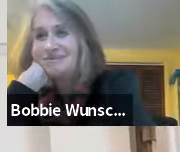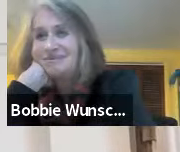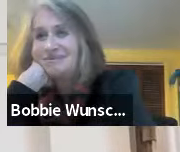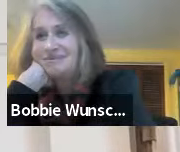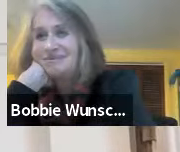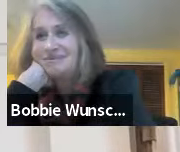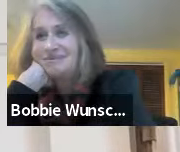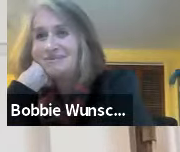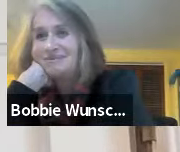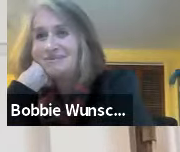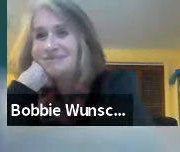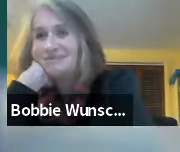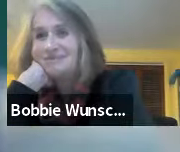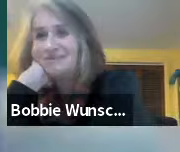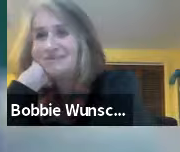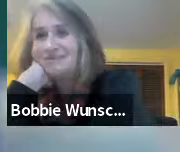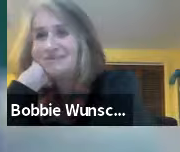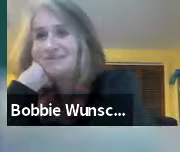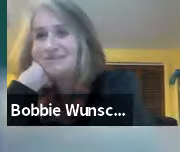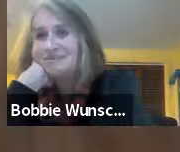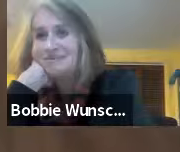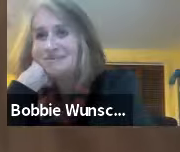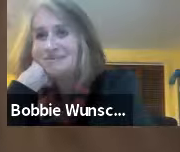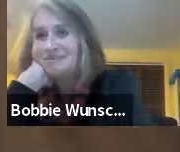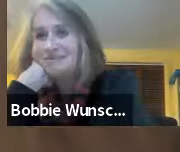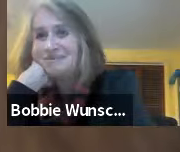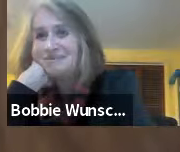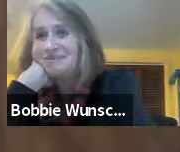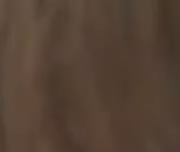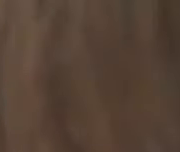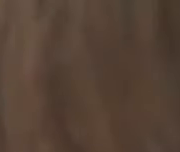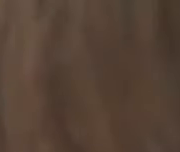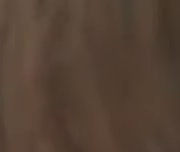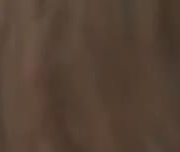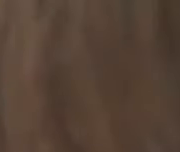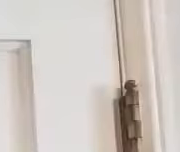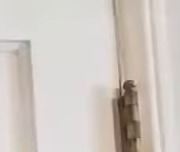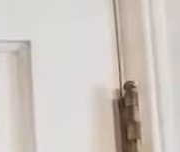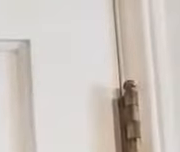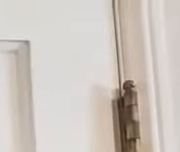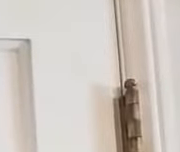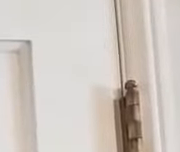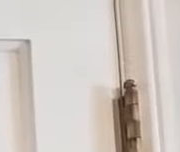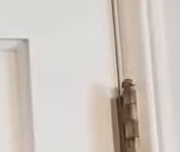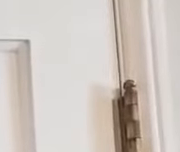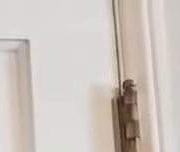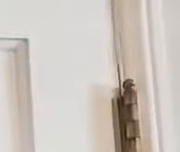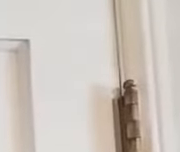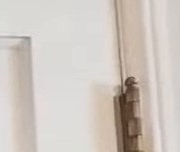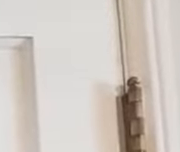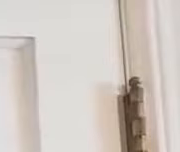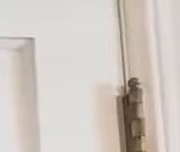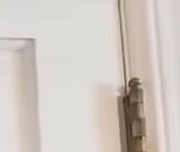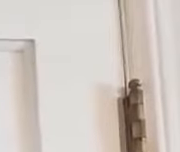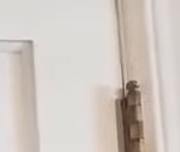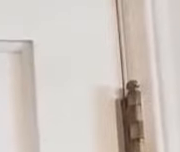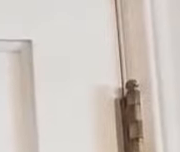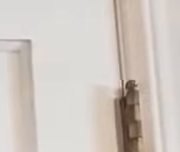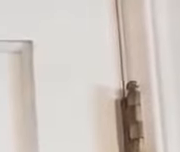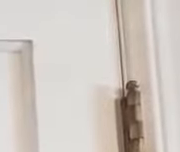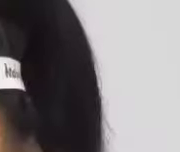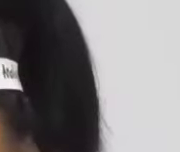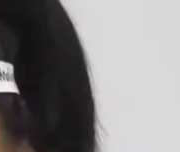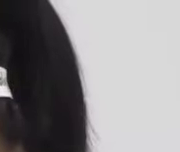died. And I'm afraid that my family members will be infected with the COVID virus. A virus that we will not be able to get rid of unless all of